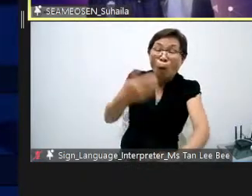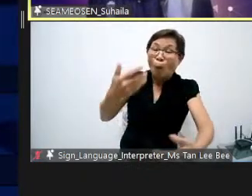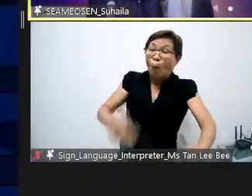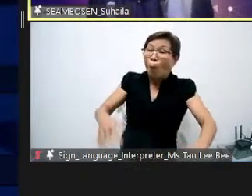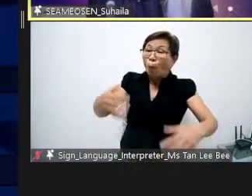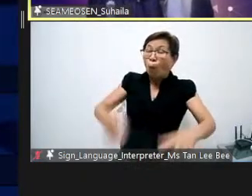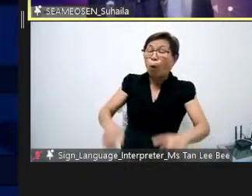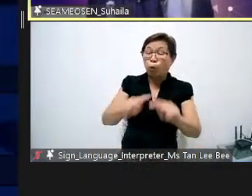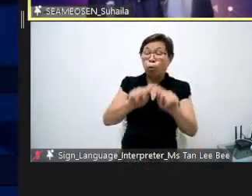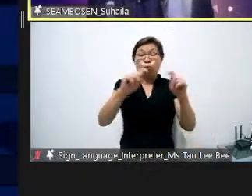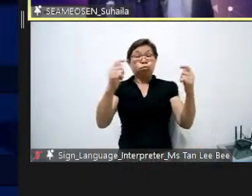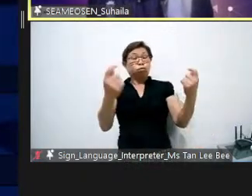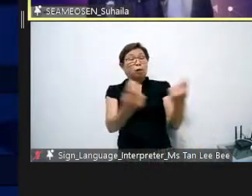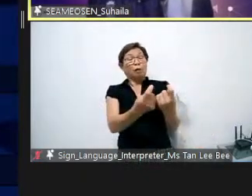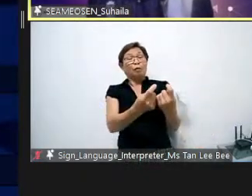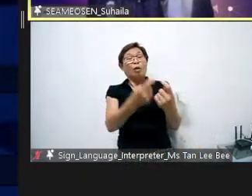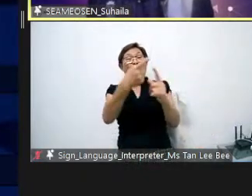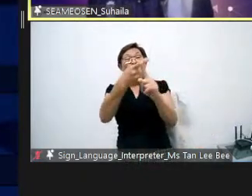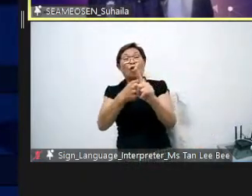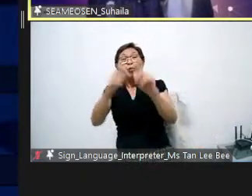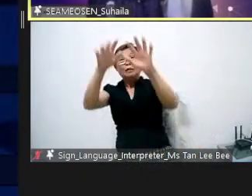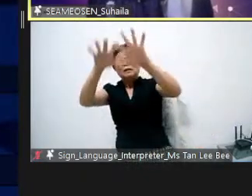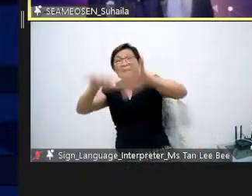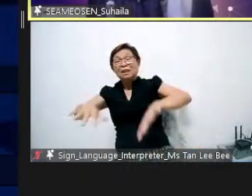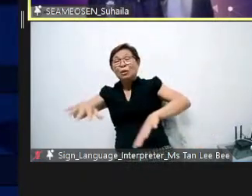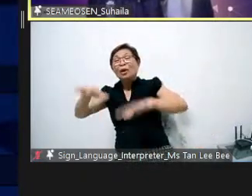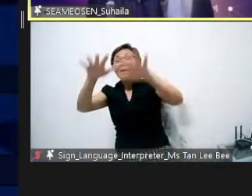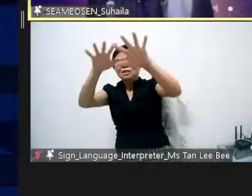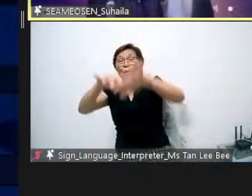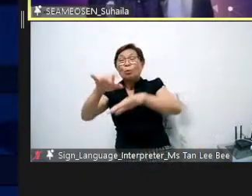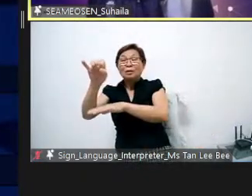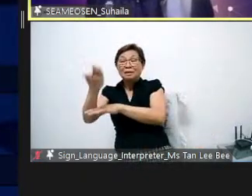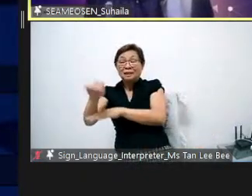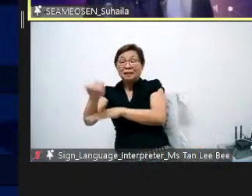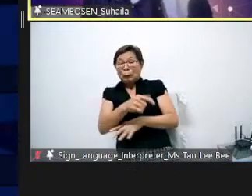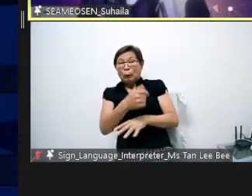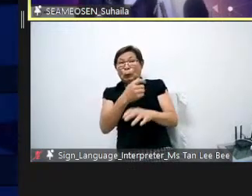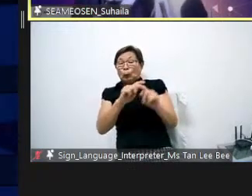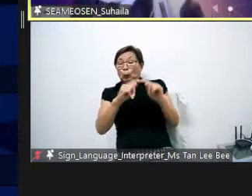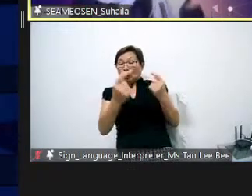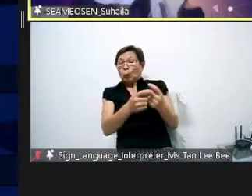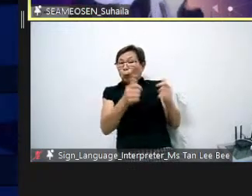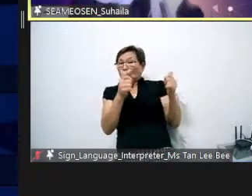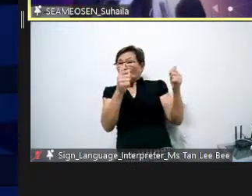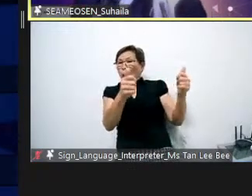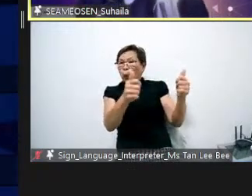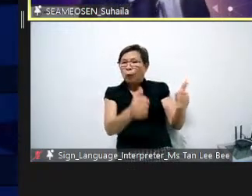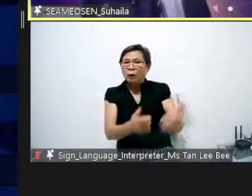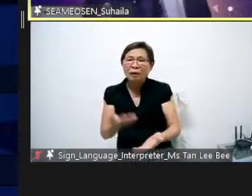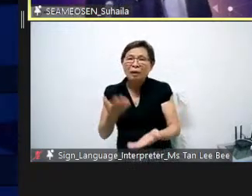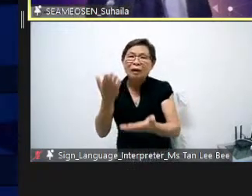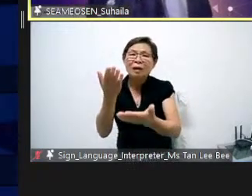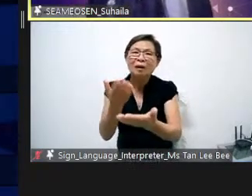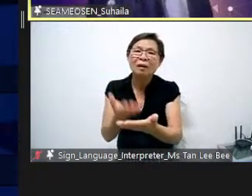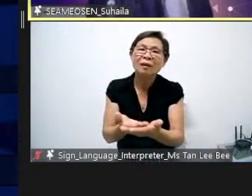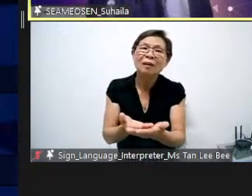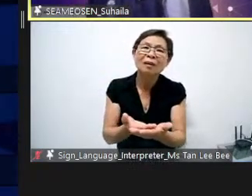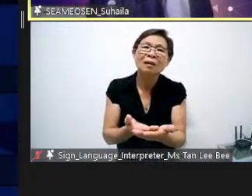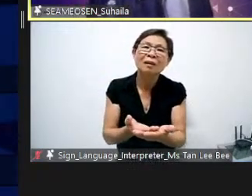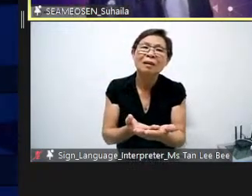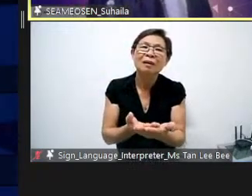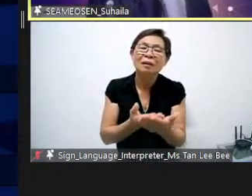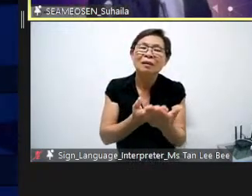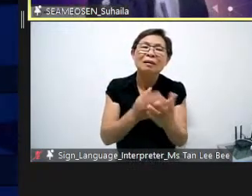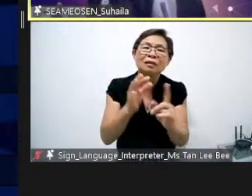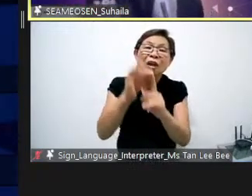SEAMEO SEN, the Research and Innovation Division, Training and Consultation Division, as well as from Strategic and